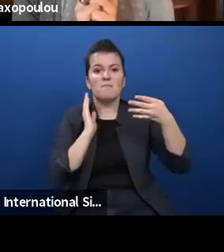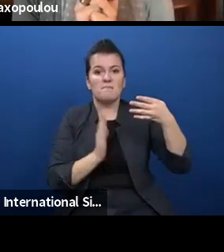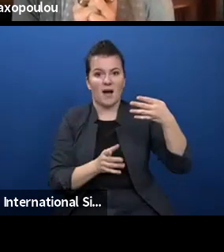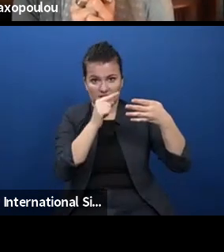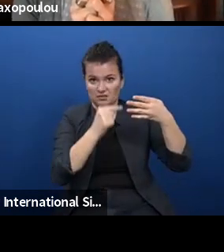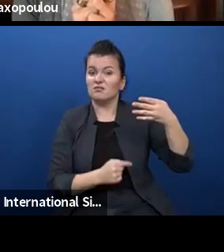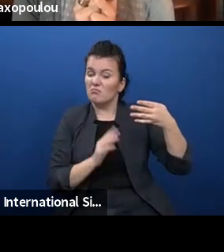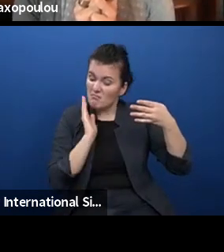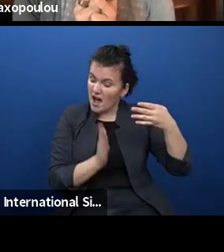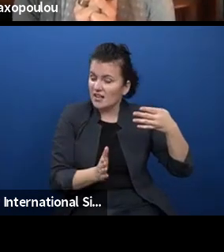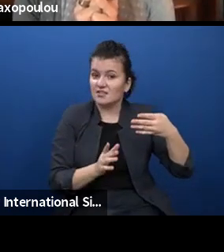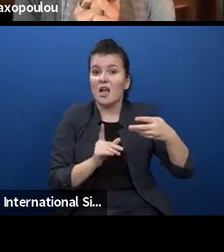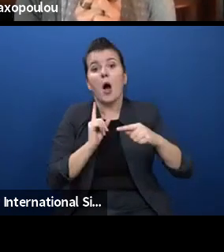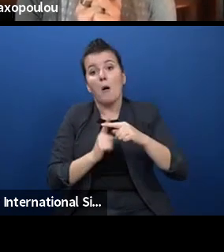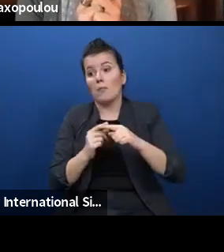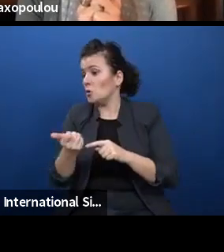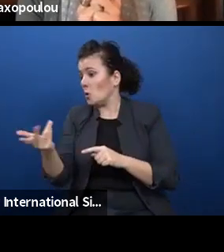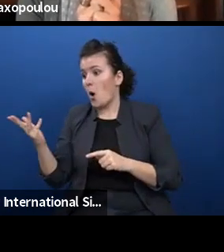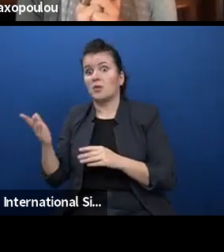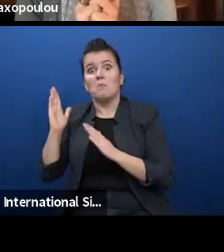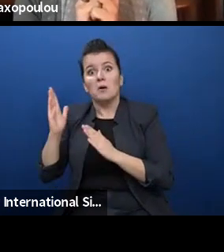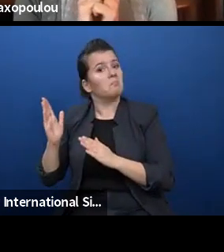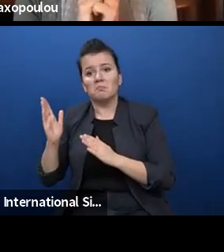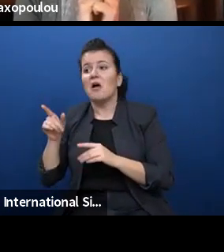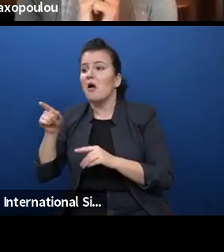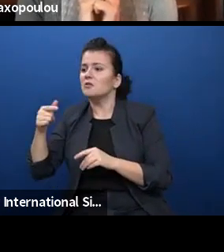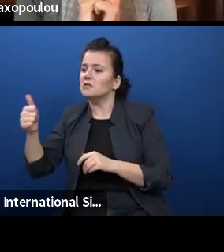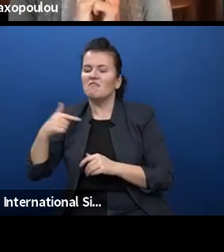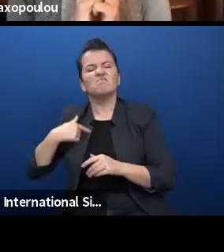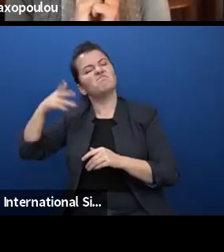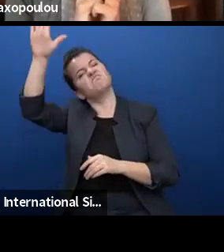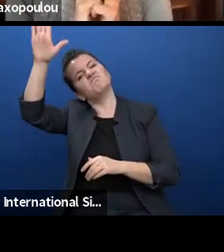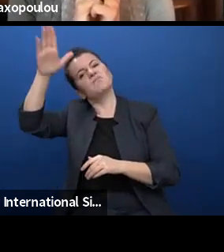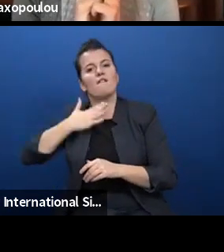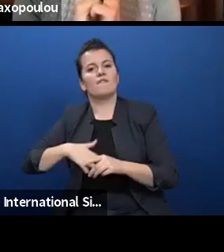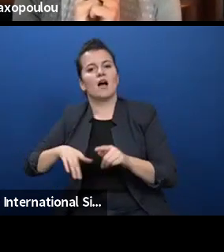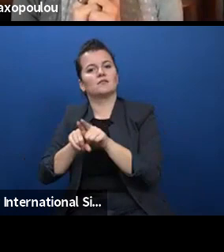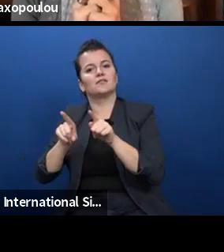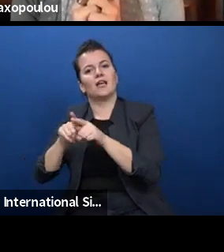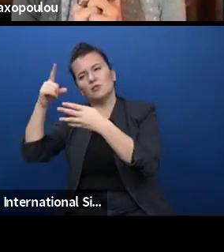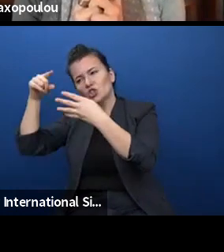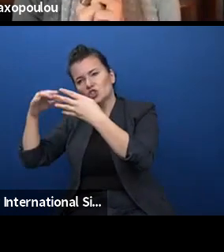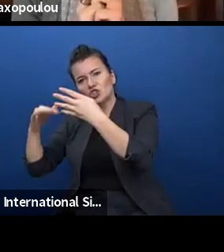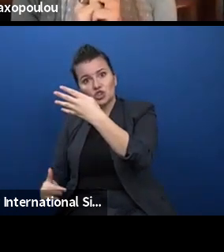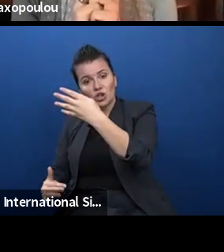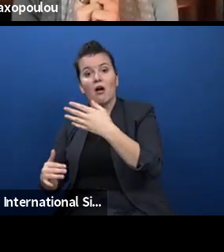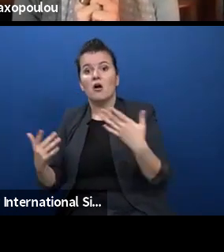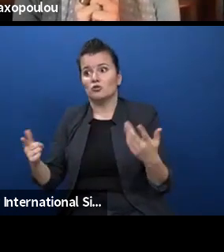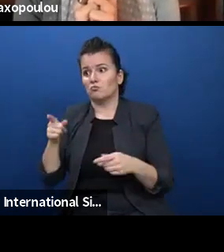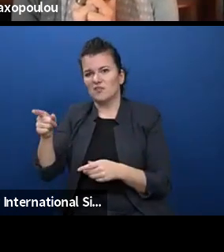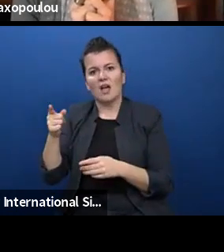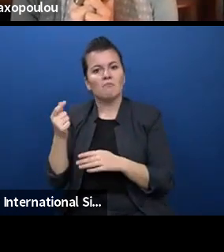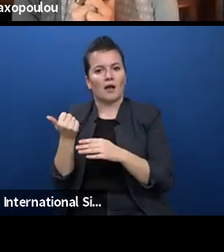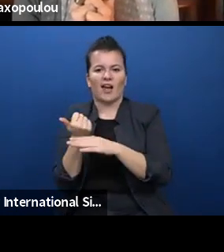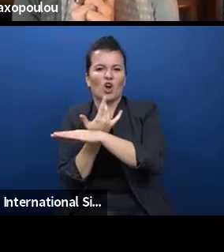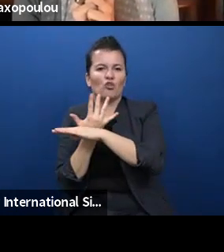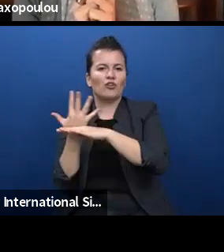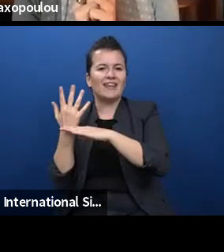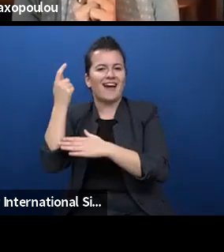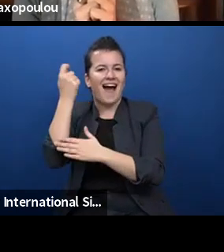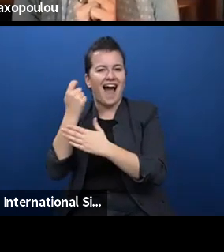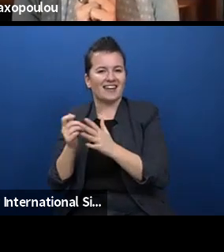many people are doing this. We have 250-odd organizations who belong to our community of practice, the Green Arts Initiative, who do it because they